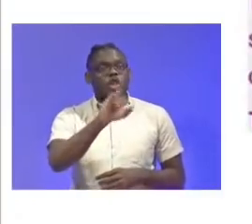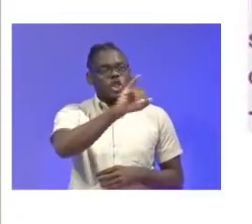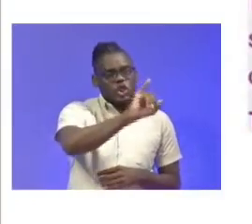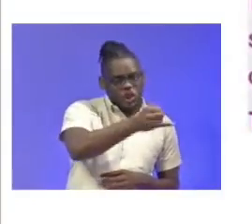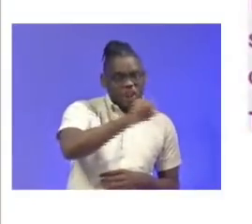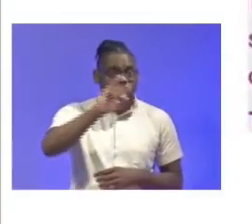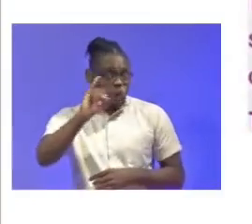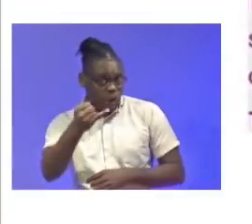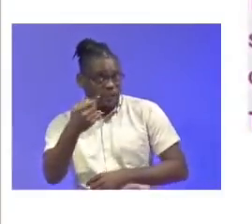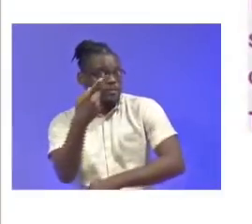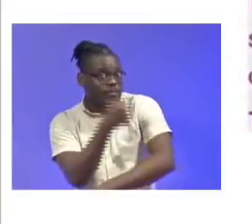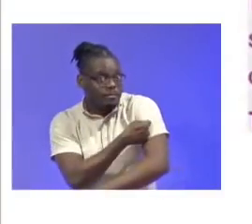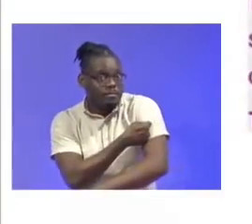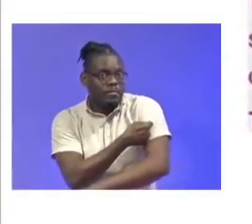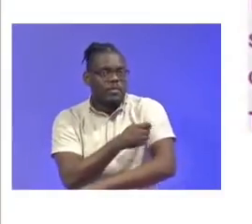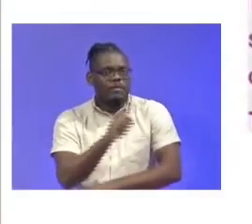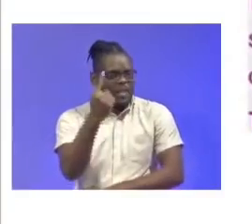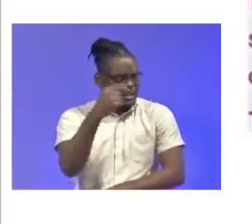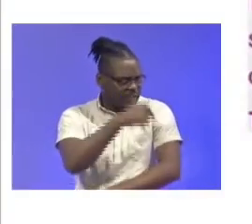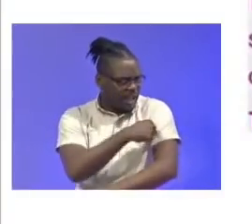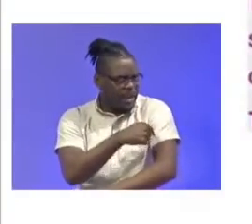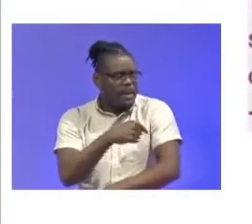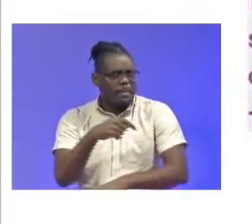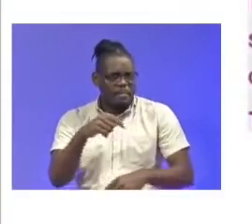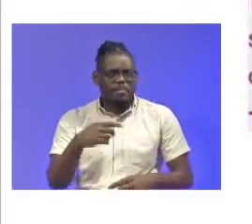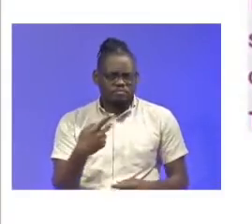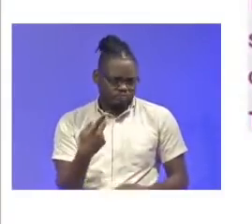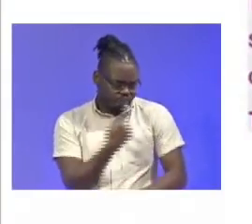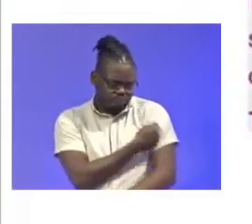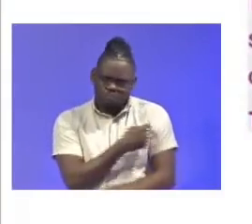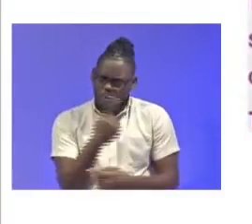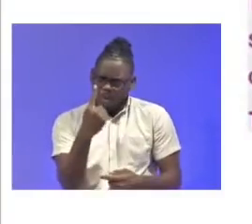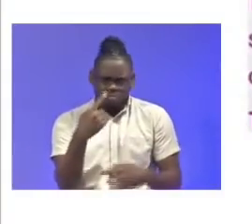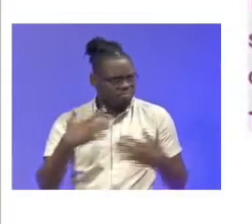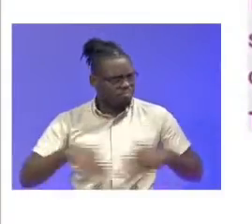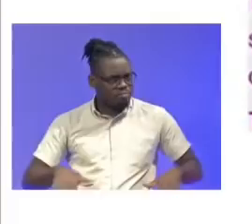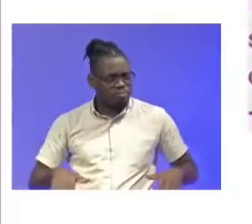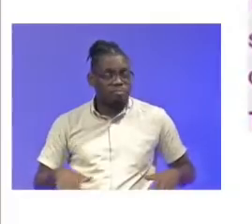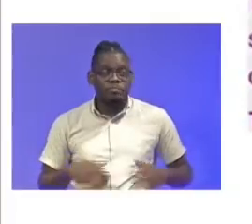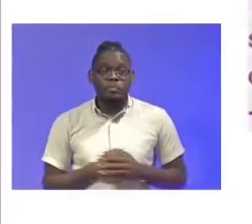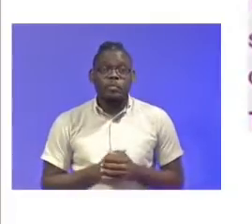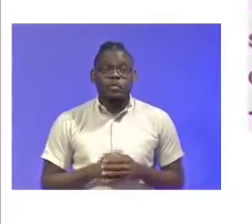fully vaccinated cohort, as you see on the slide, is now